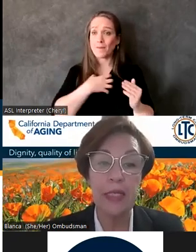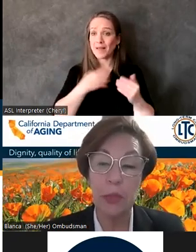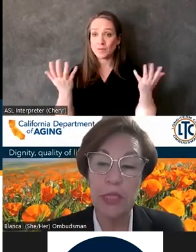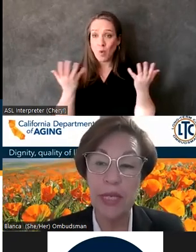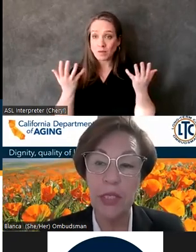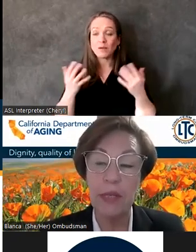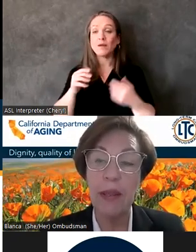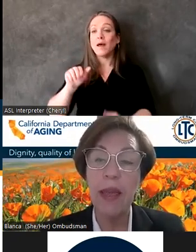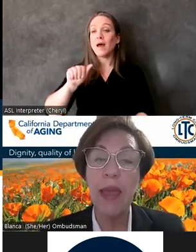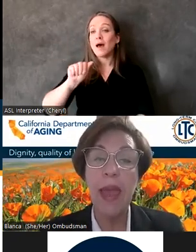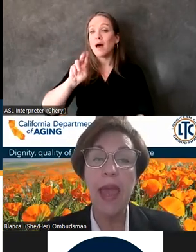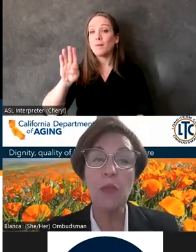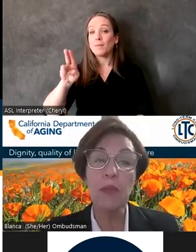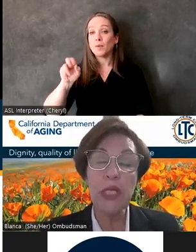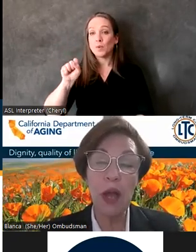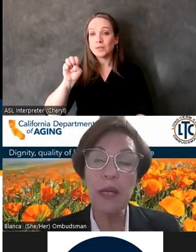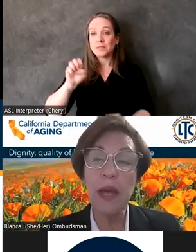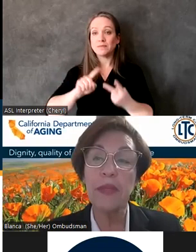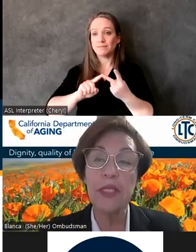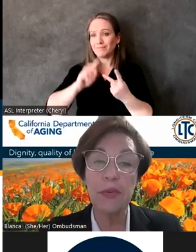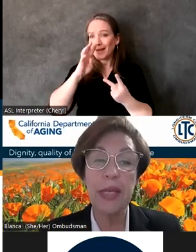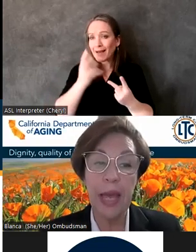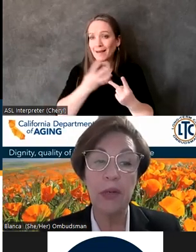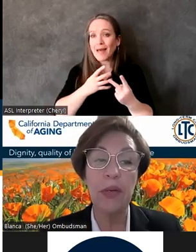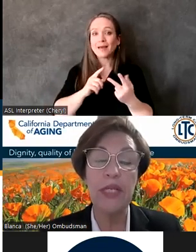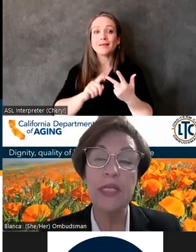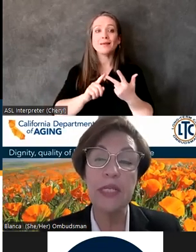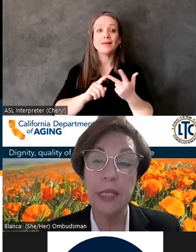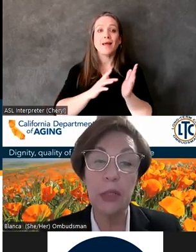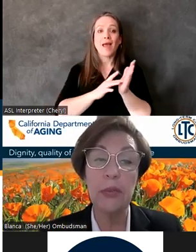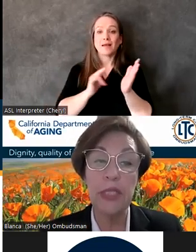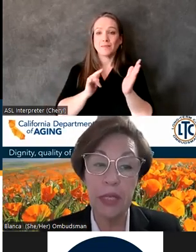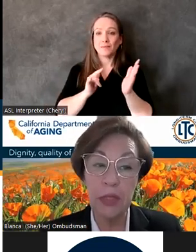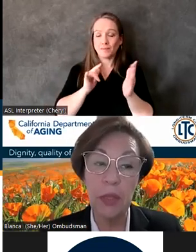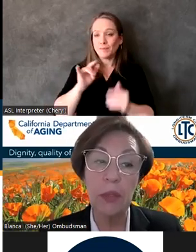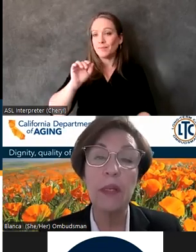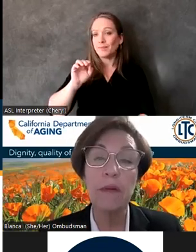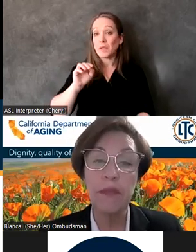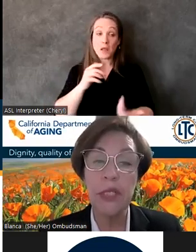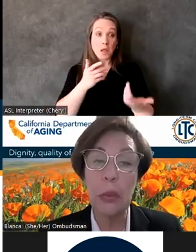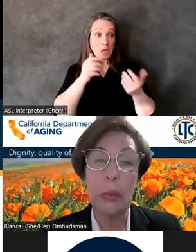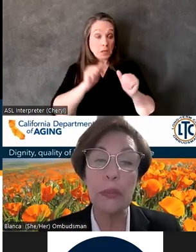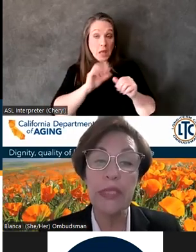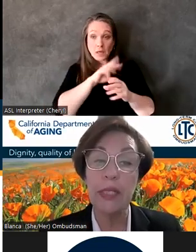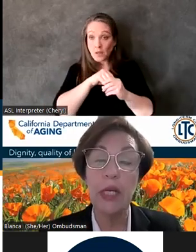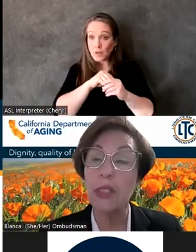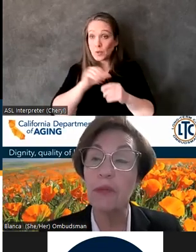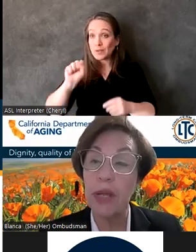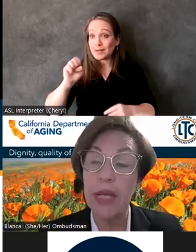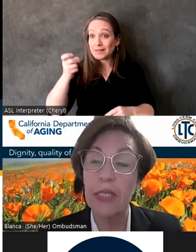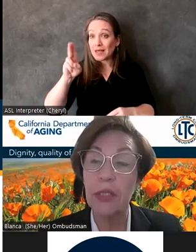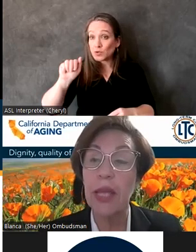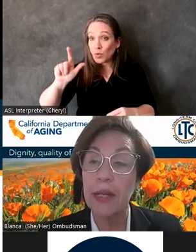and exploitation. And when we talk about these three categories, this can include sexual, physical,